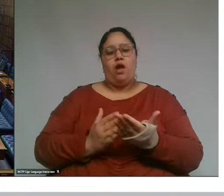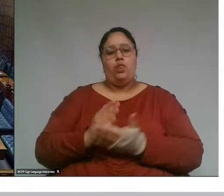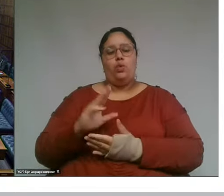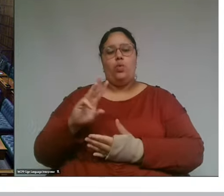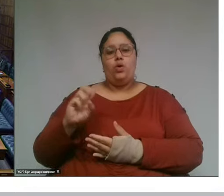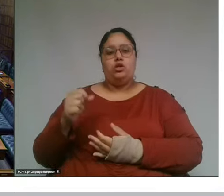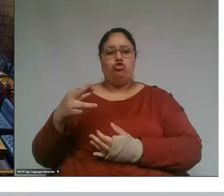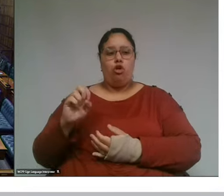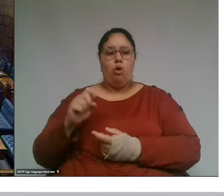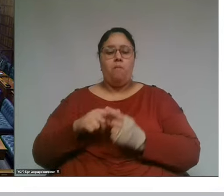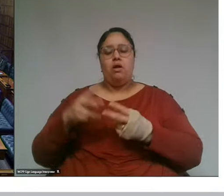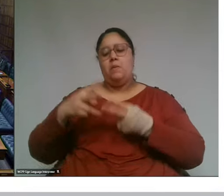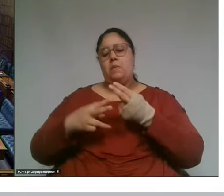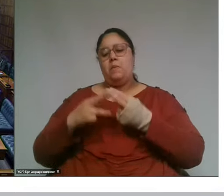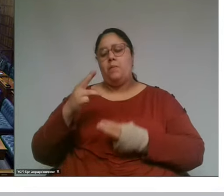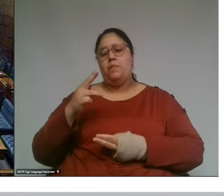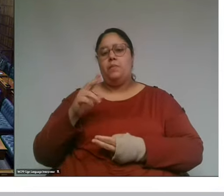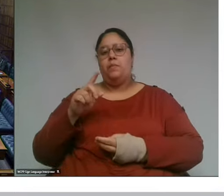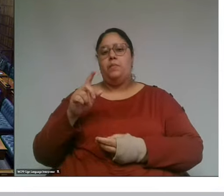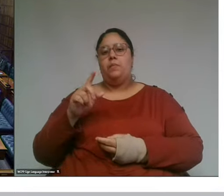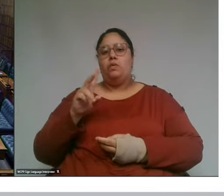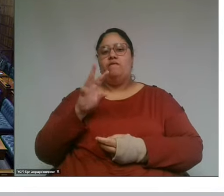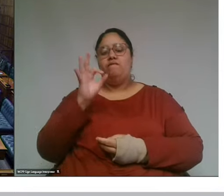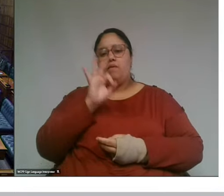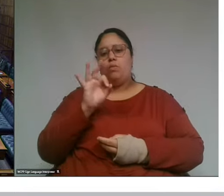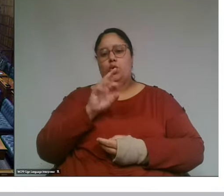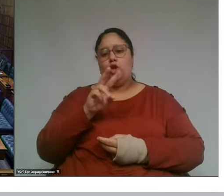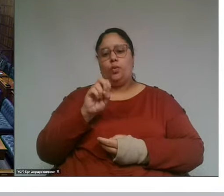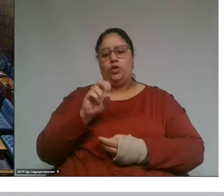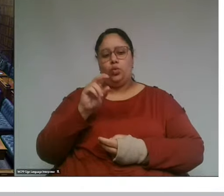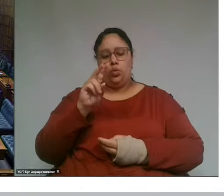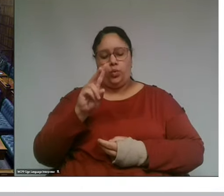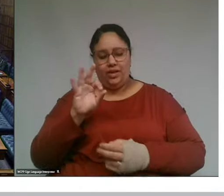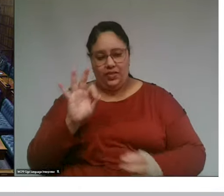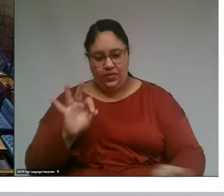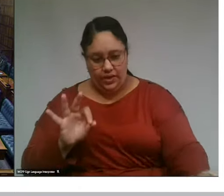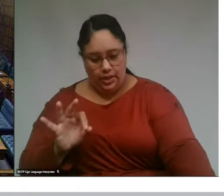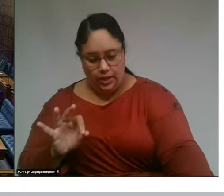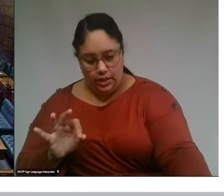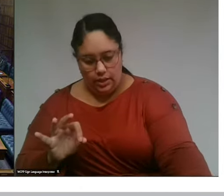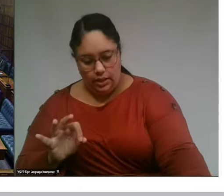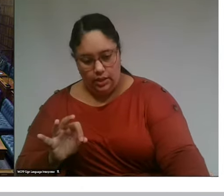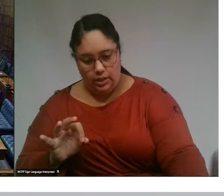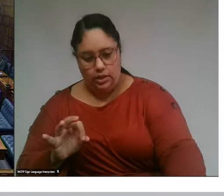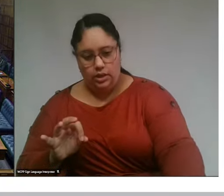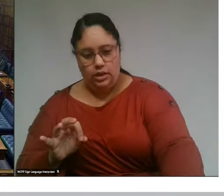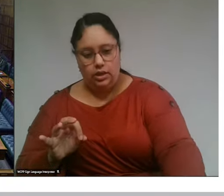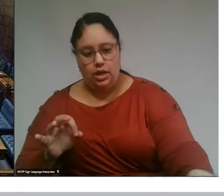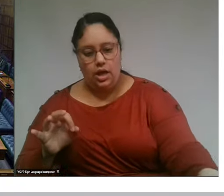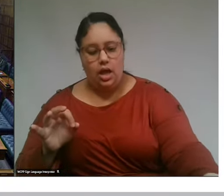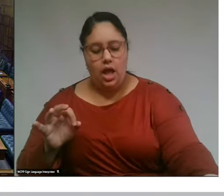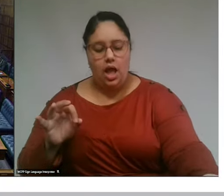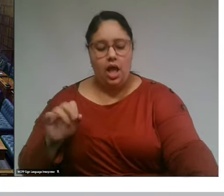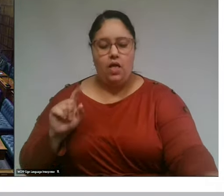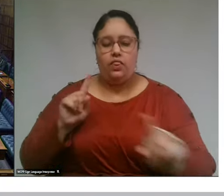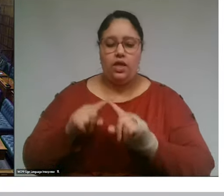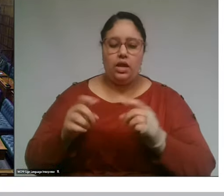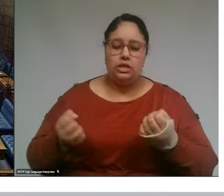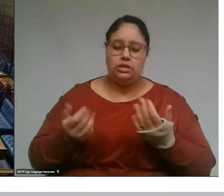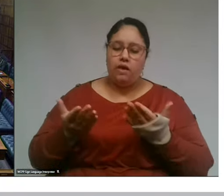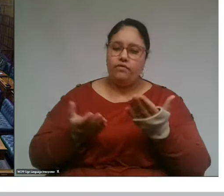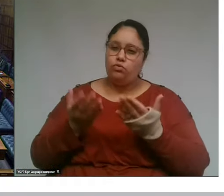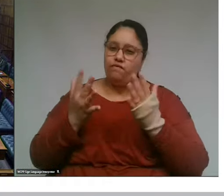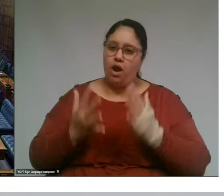terminated in February 2023 and an outsourced appointment um or service provider uh was